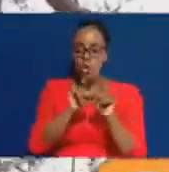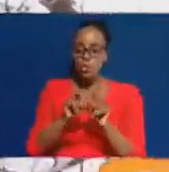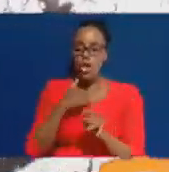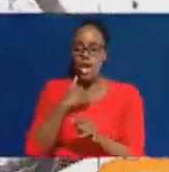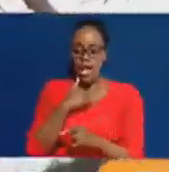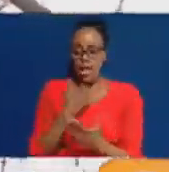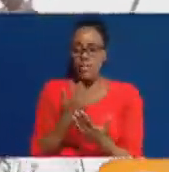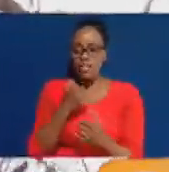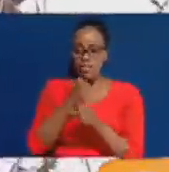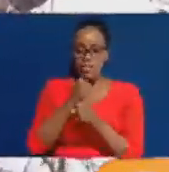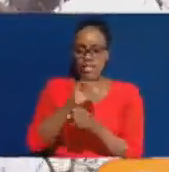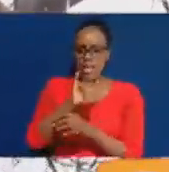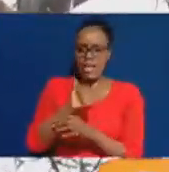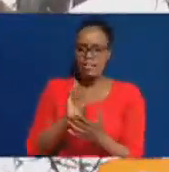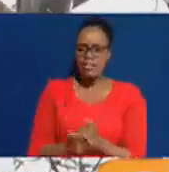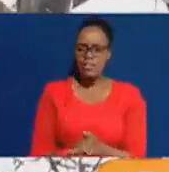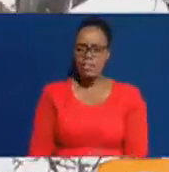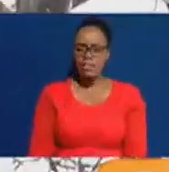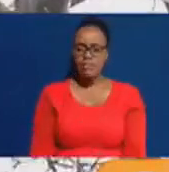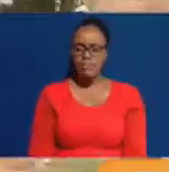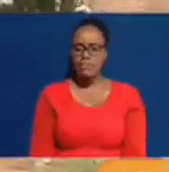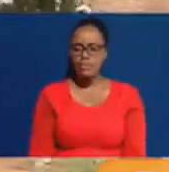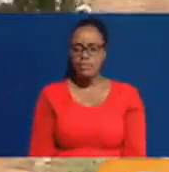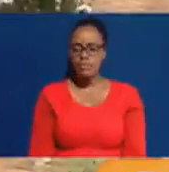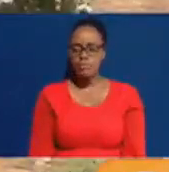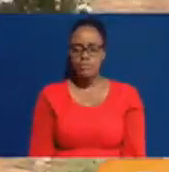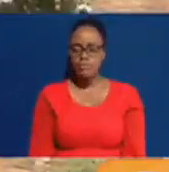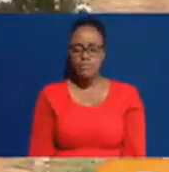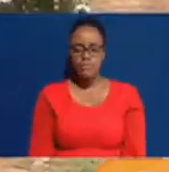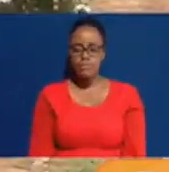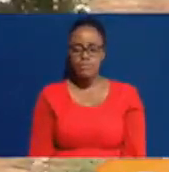climate. Francis Mtalaki, Citizen TV, Kilifi County.